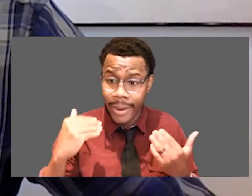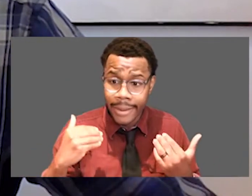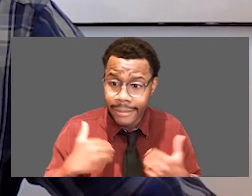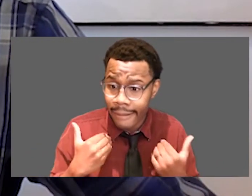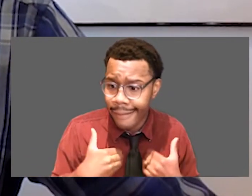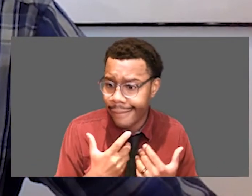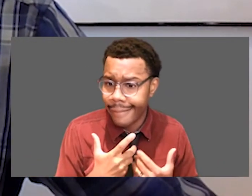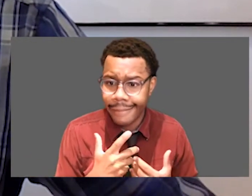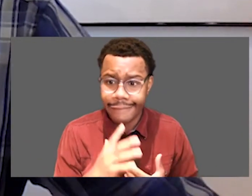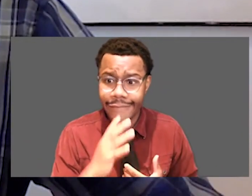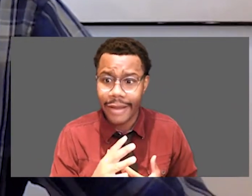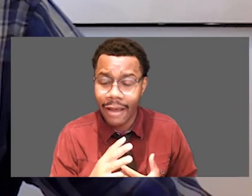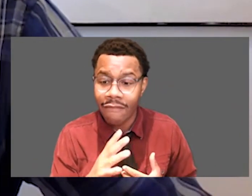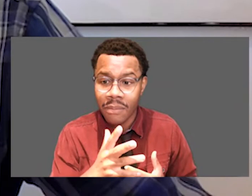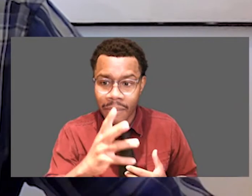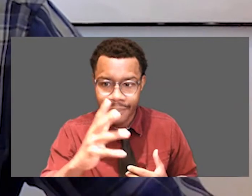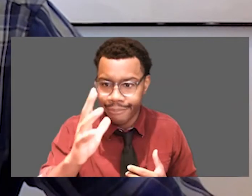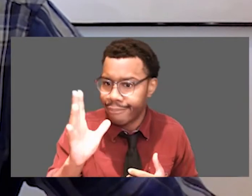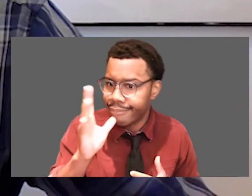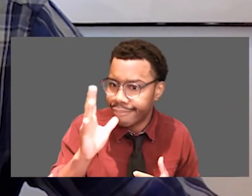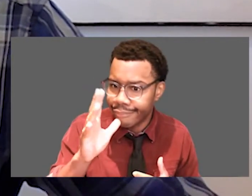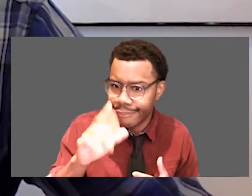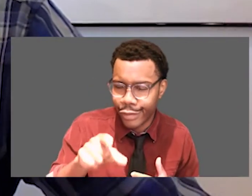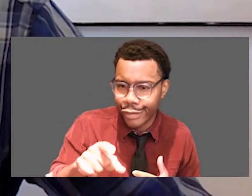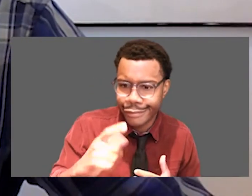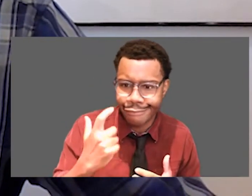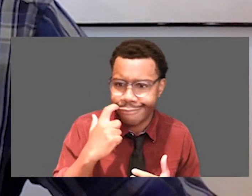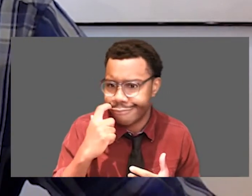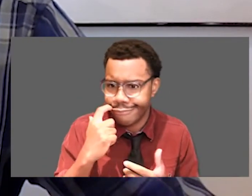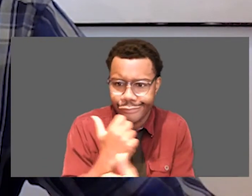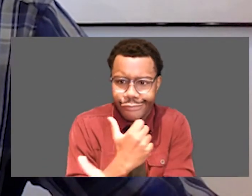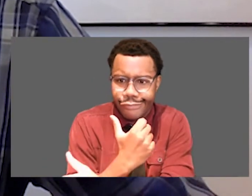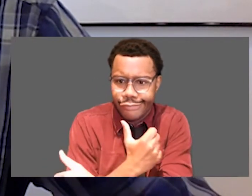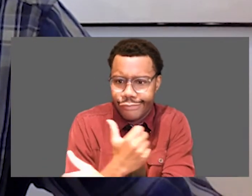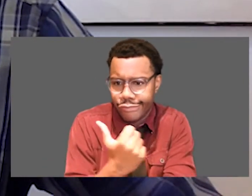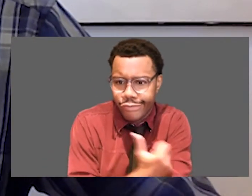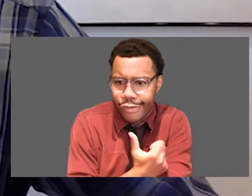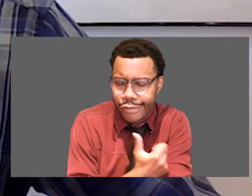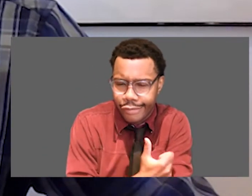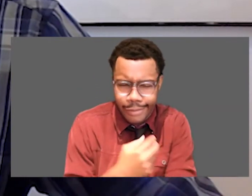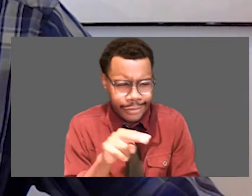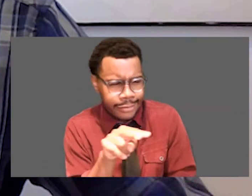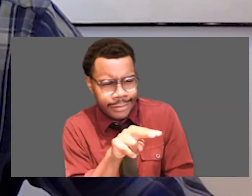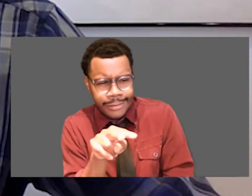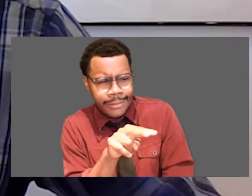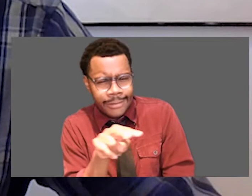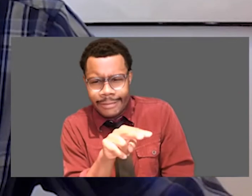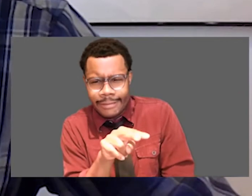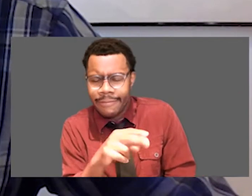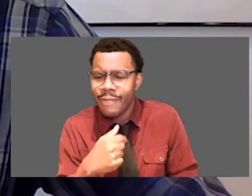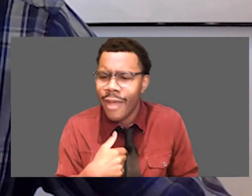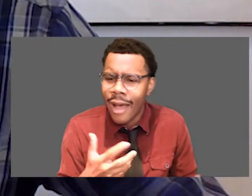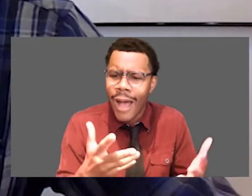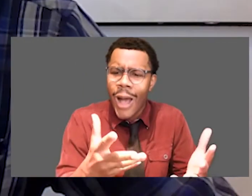and erratic drug-induced behavior. In that moment, he was me. I wanted to reach